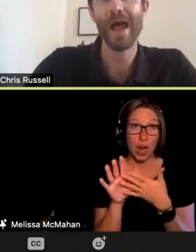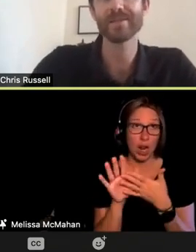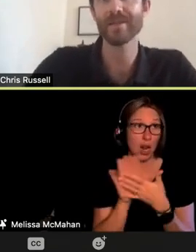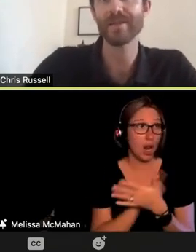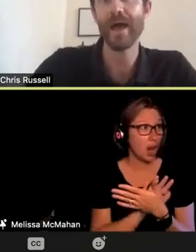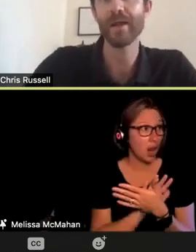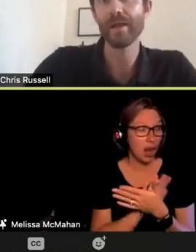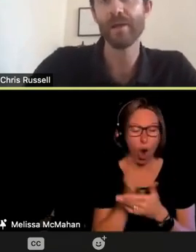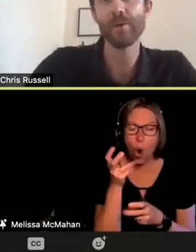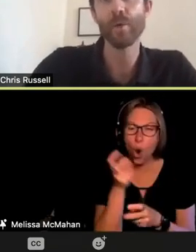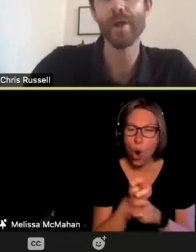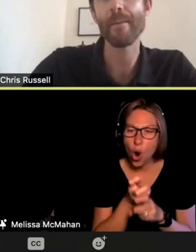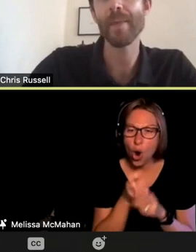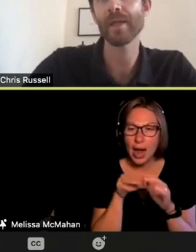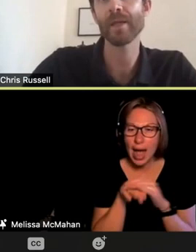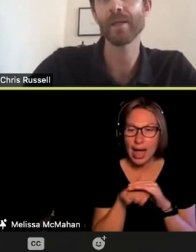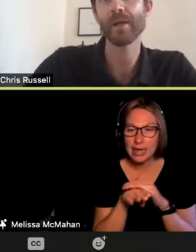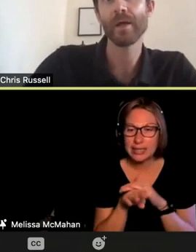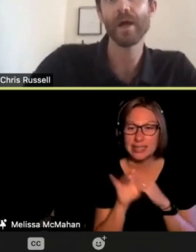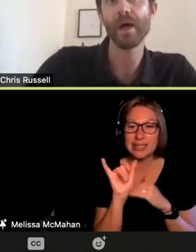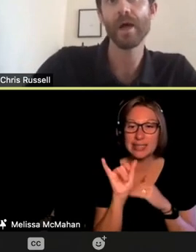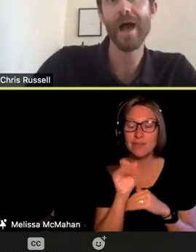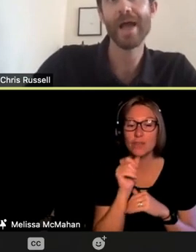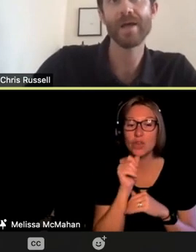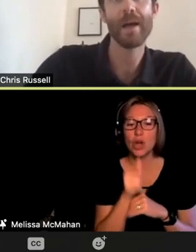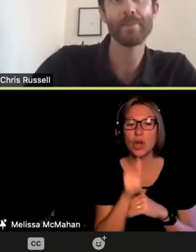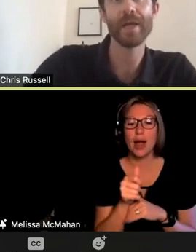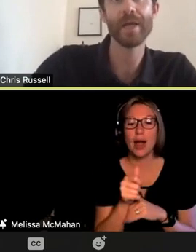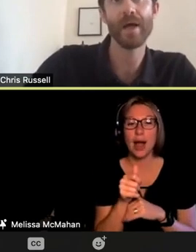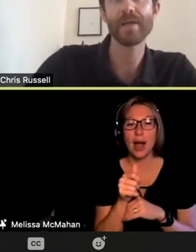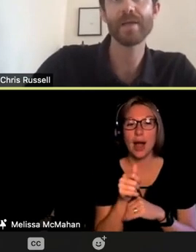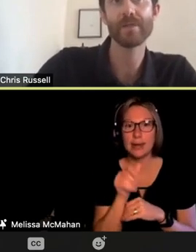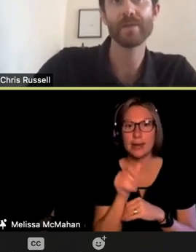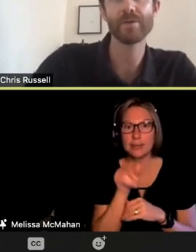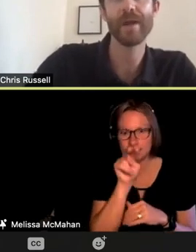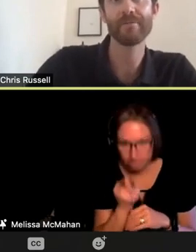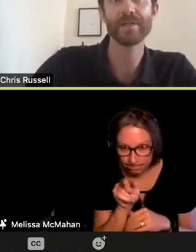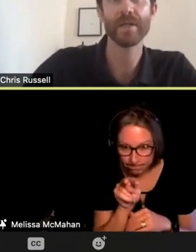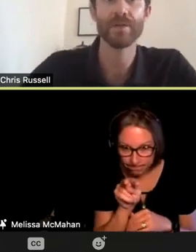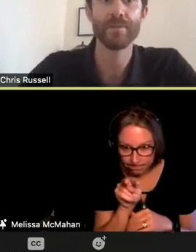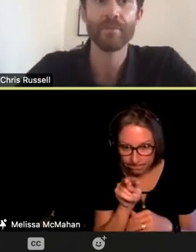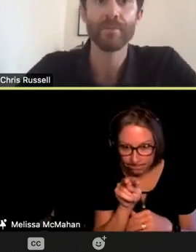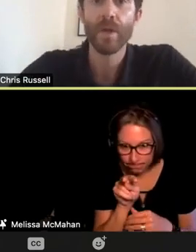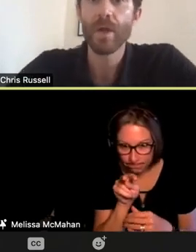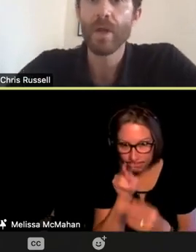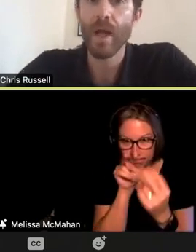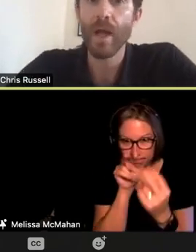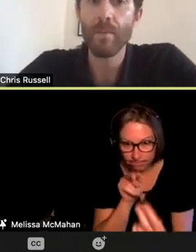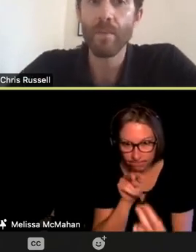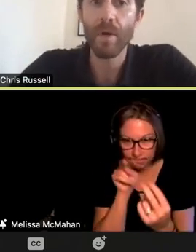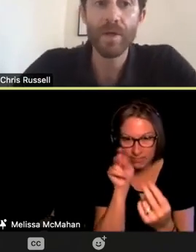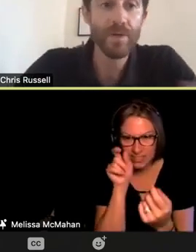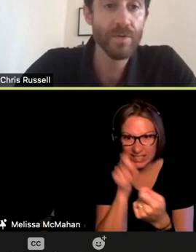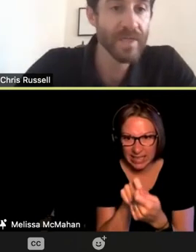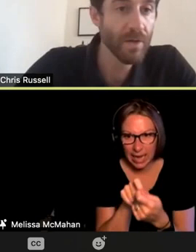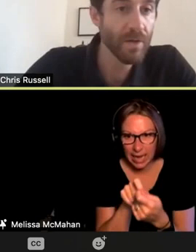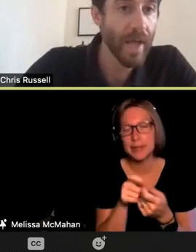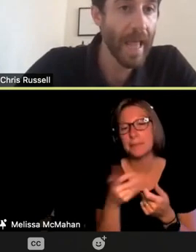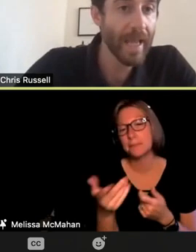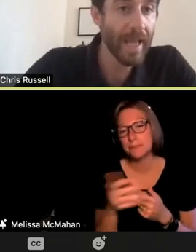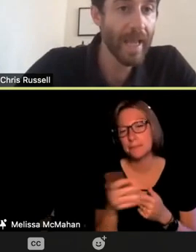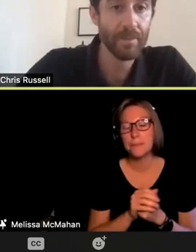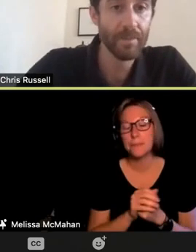hard to access that if you were not making eye to object contact, direct fixation. Also,